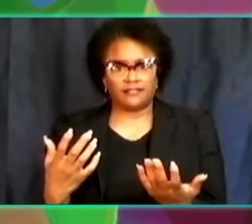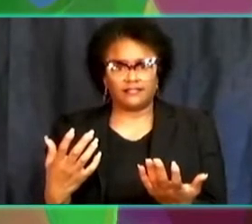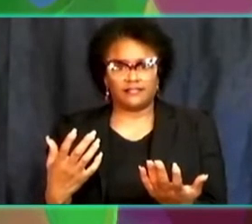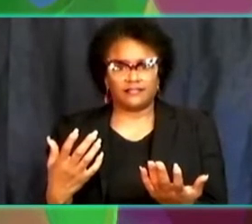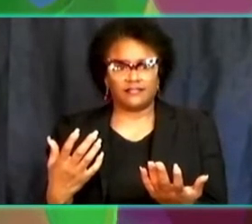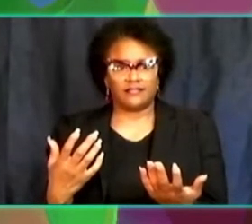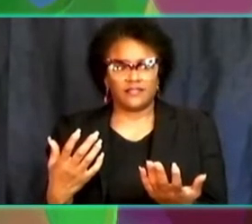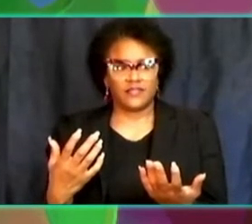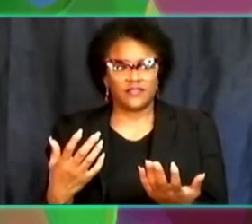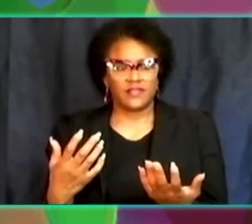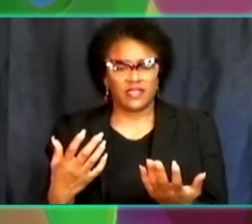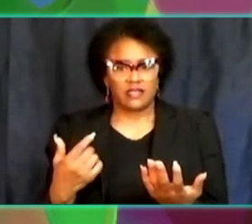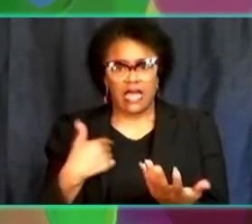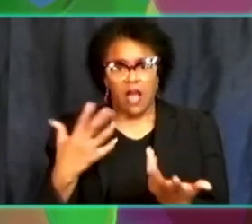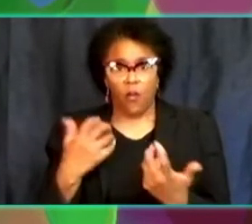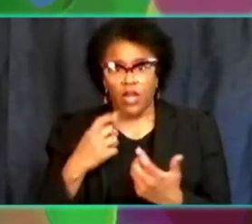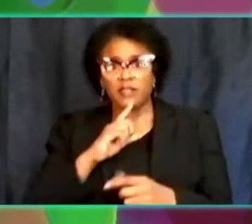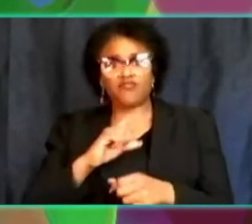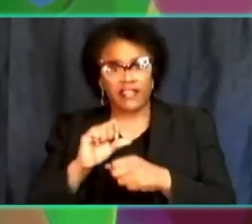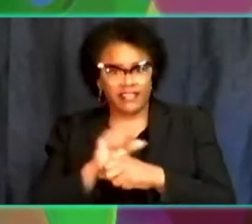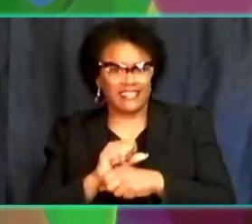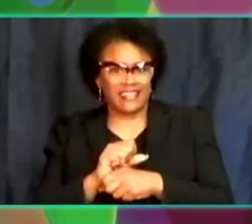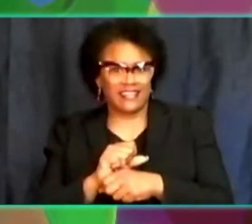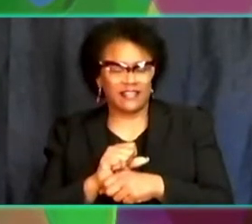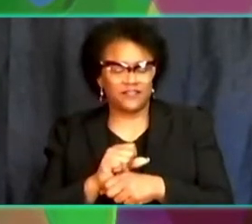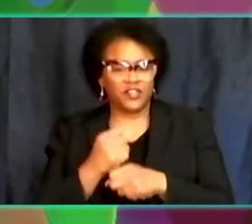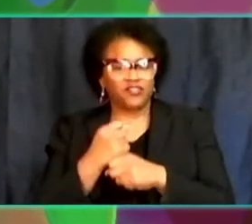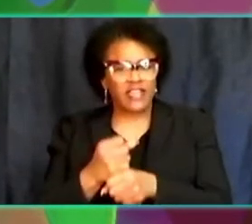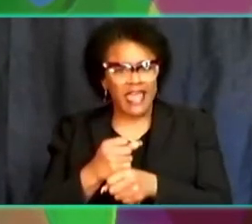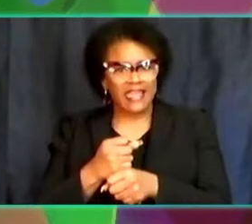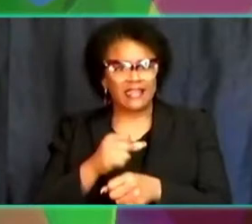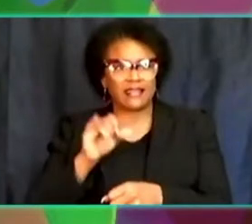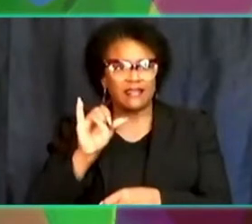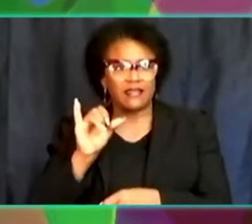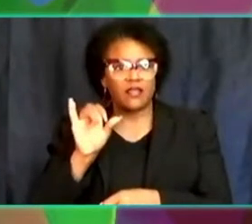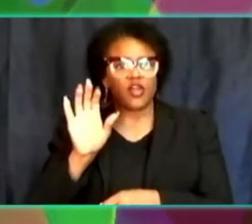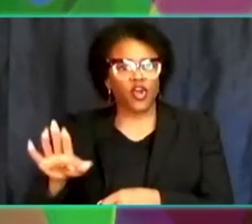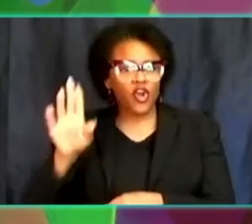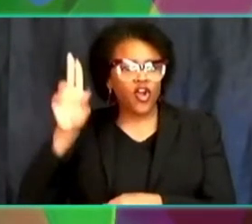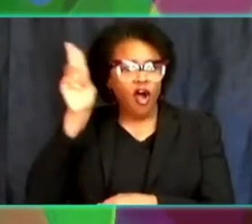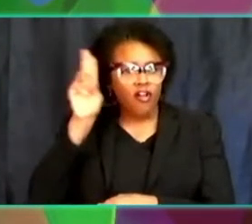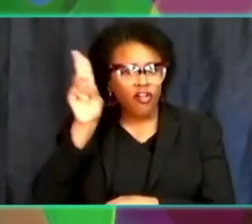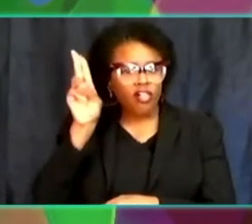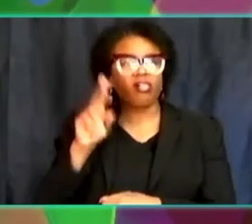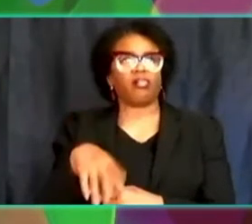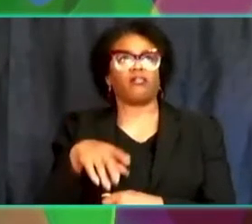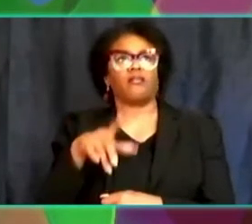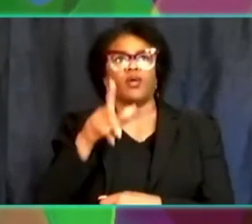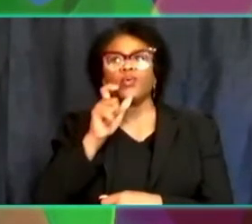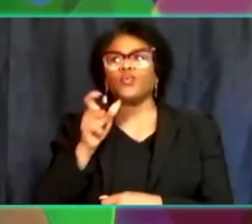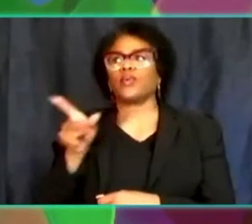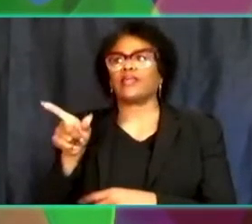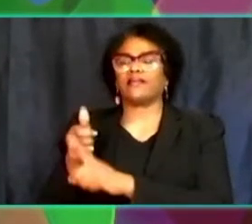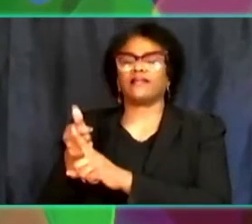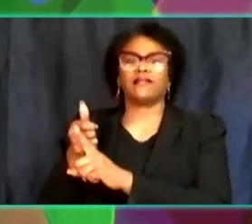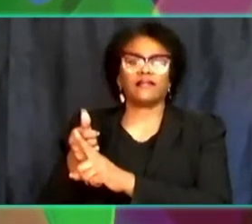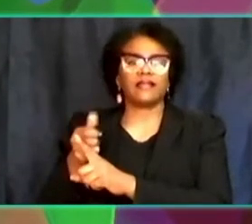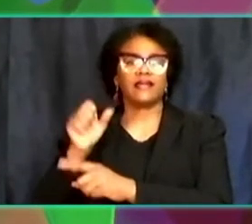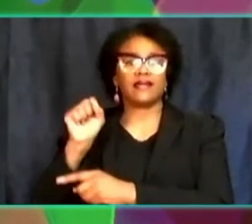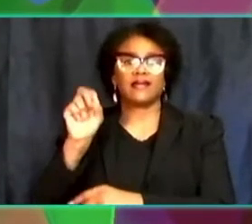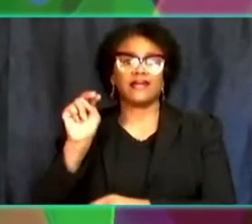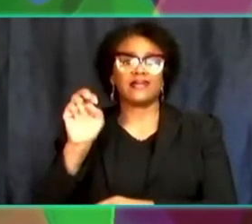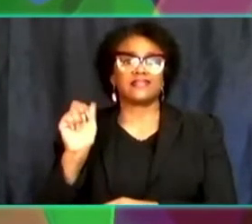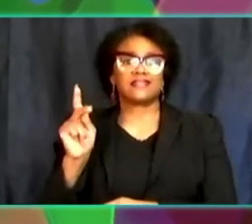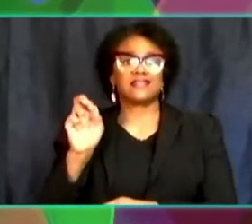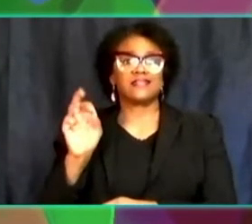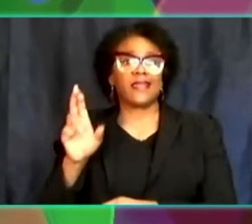I want to be realistic. So, you know, creating her uncle who, you know, is a sneakerhead also, got her